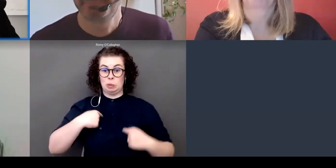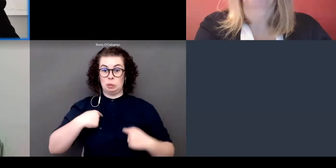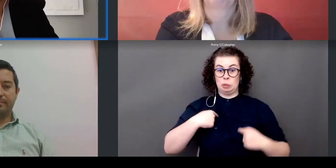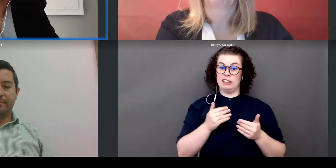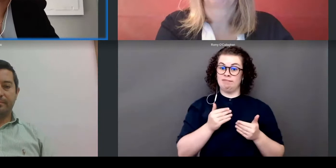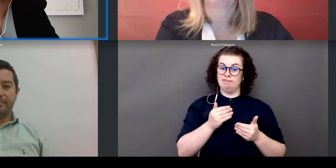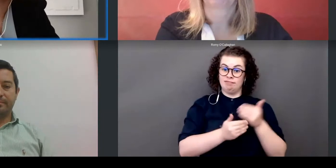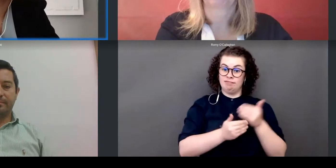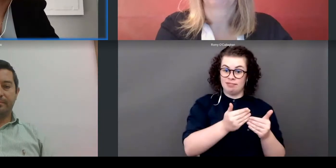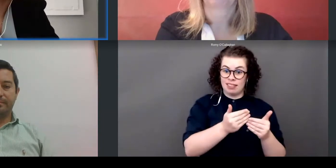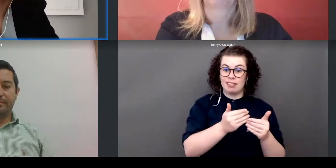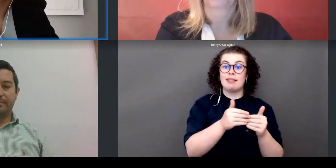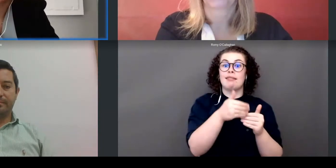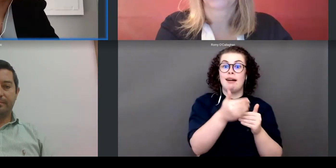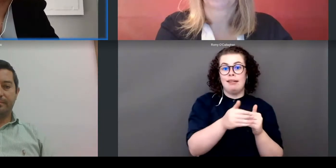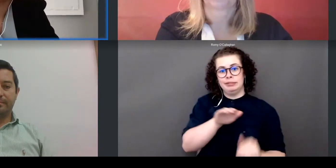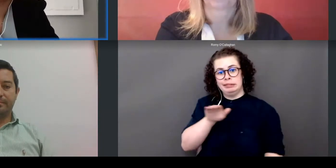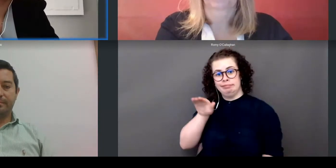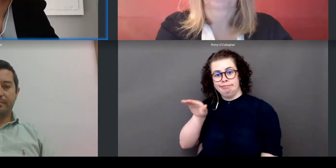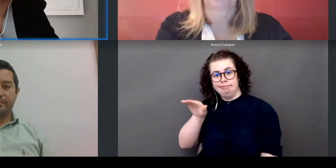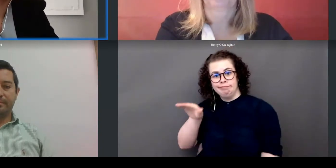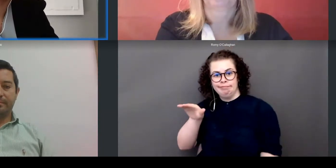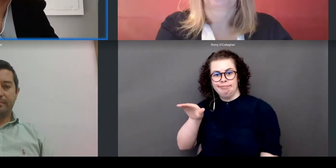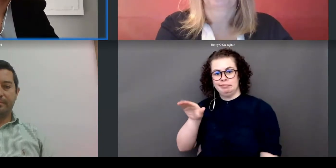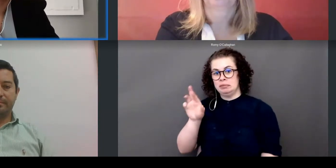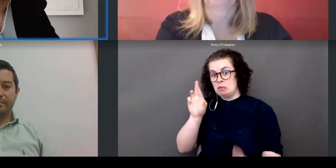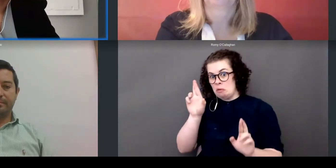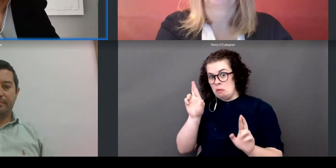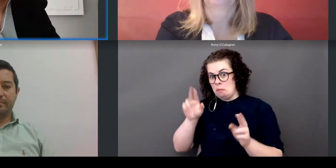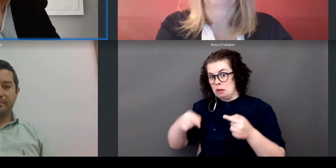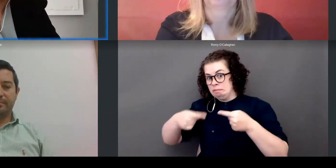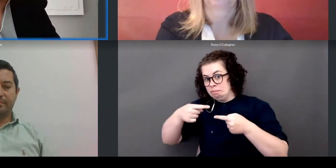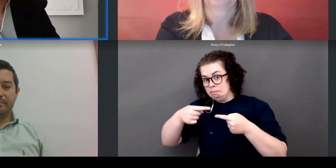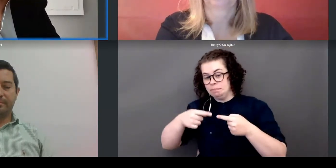Okay, I have another question.